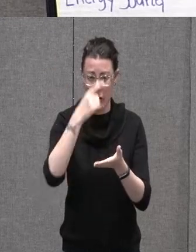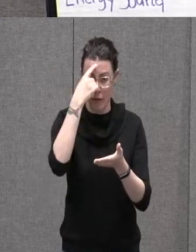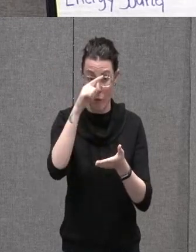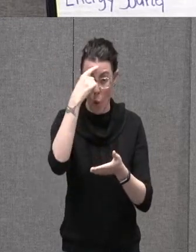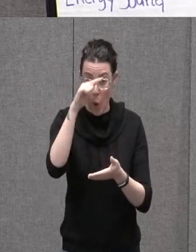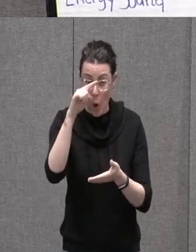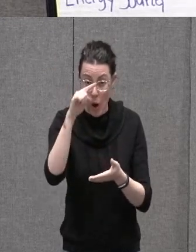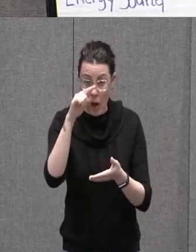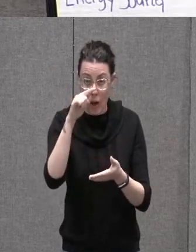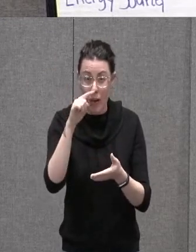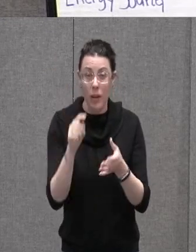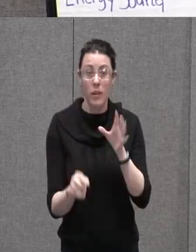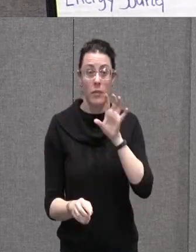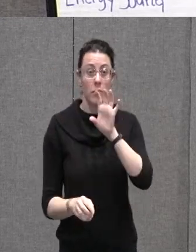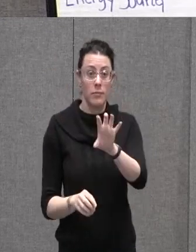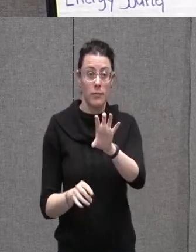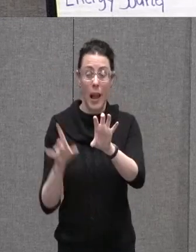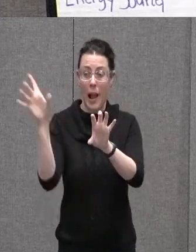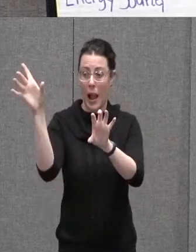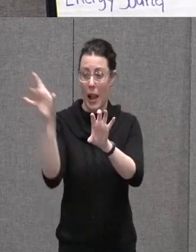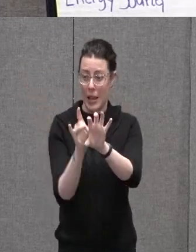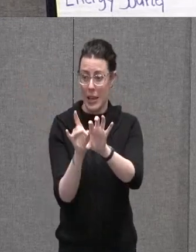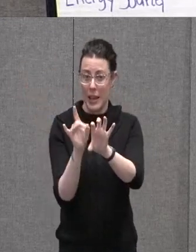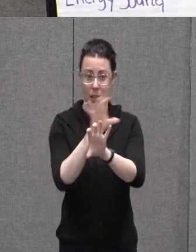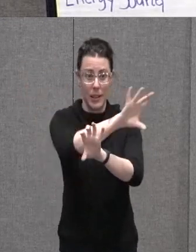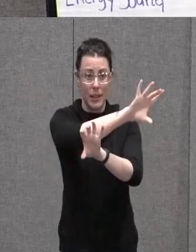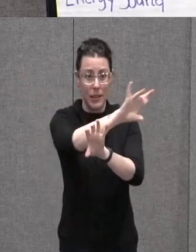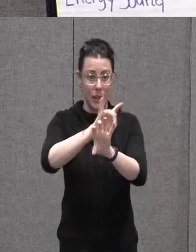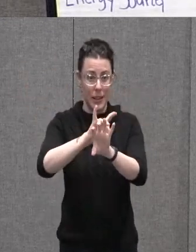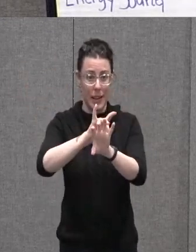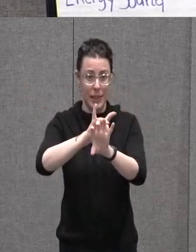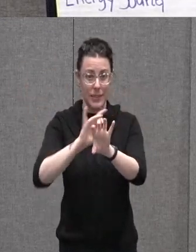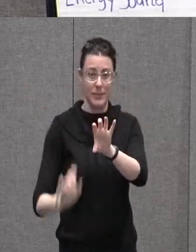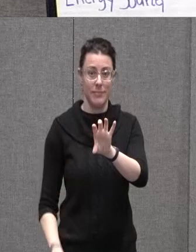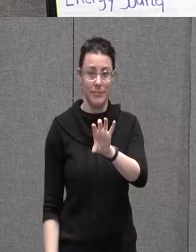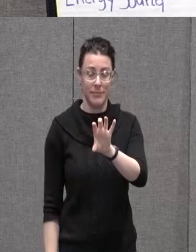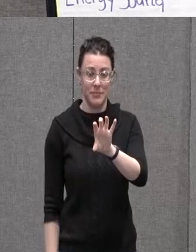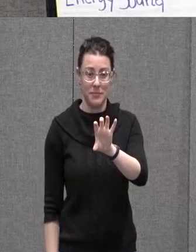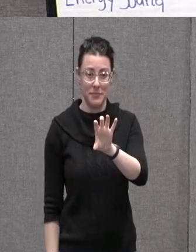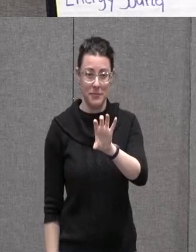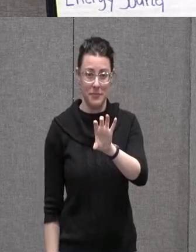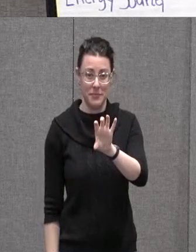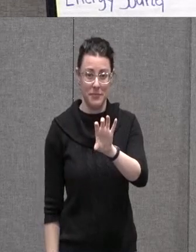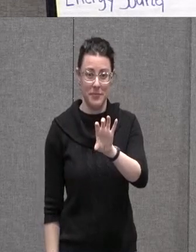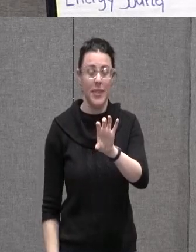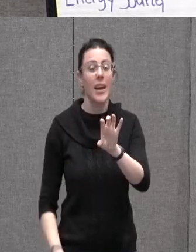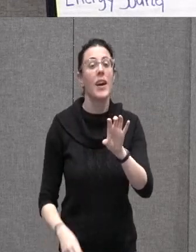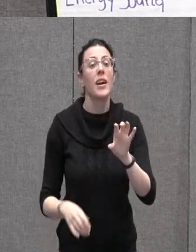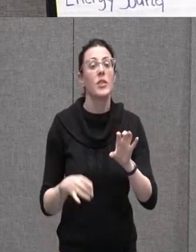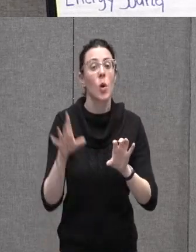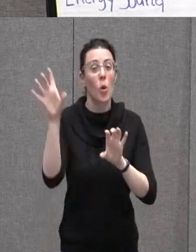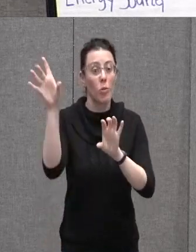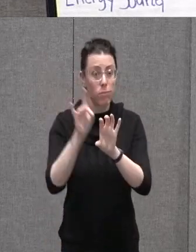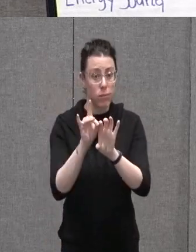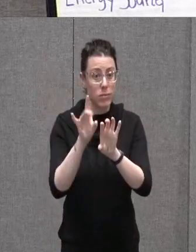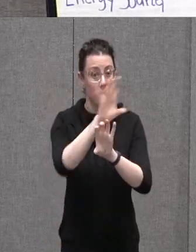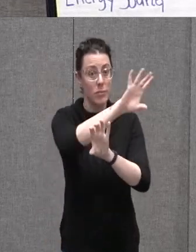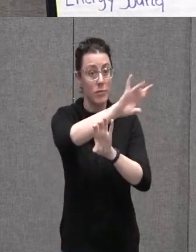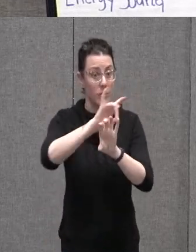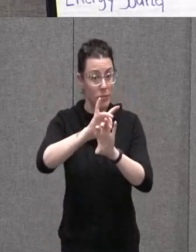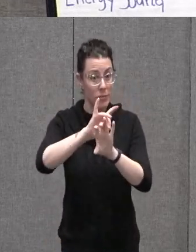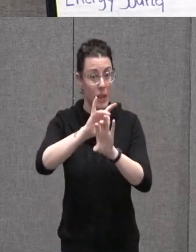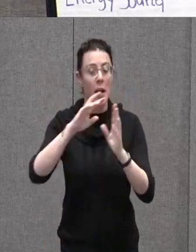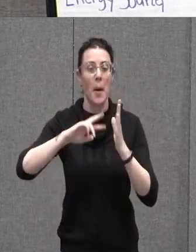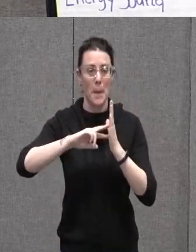to connect Ooh. these things. Okay, that's how this becomes a mind map, is So it's that showing how it all